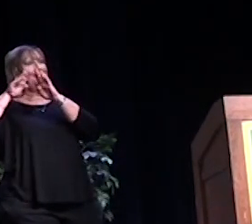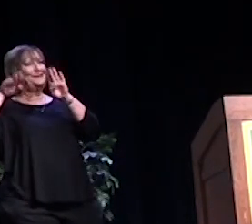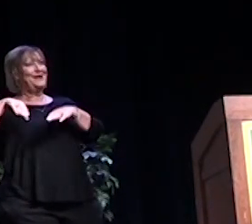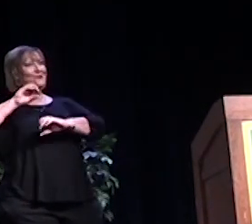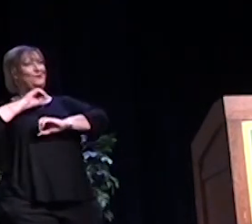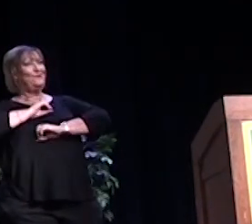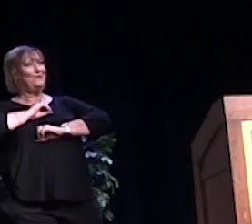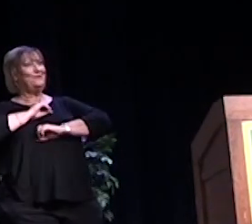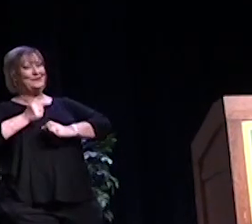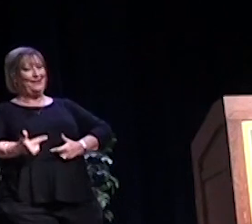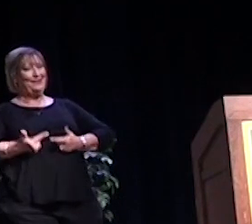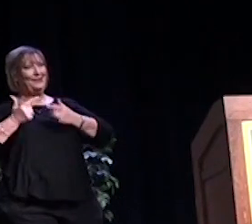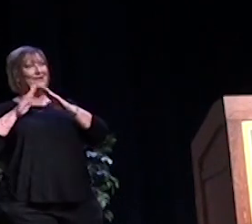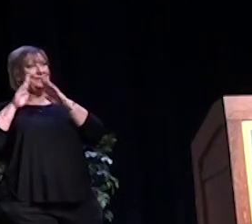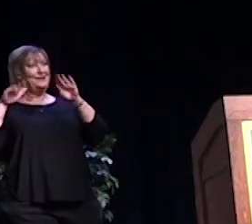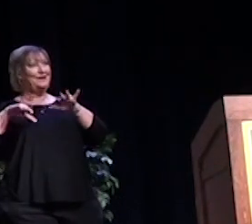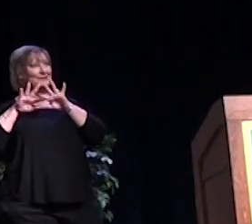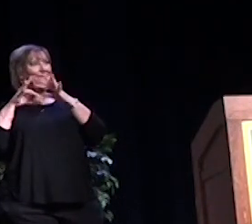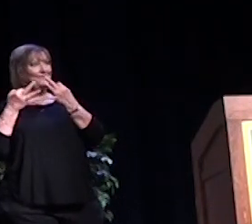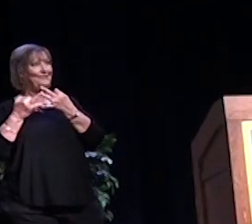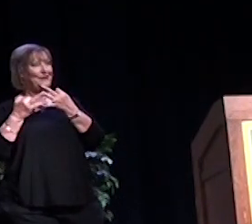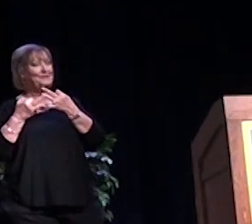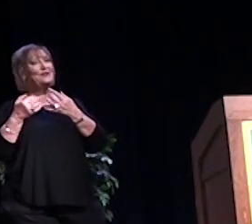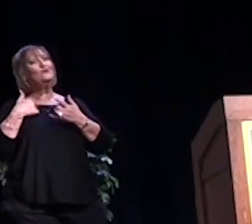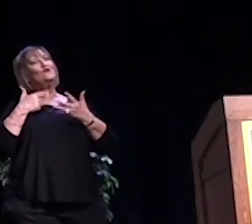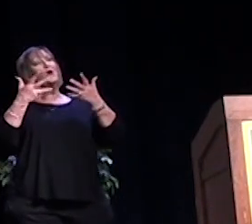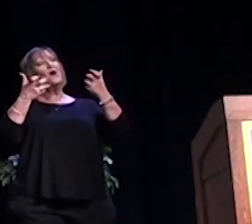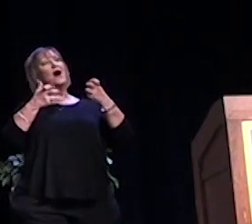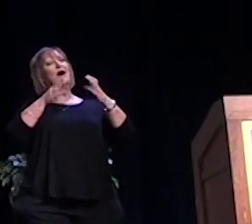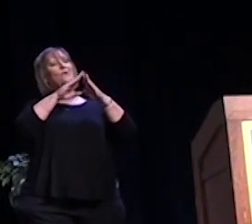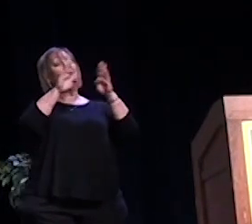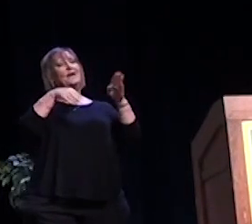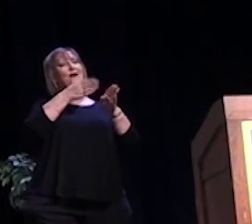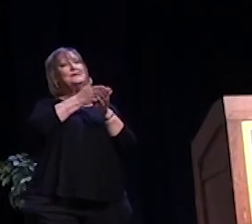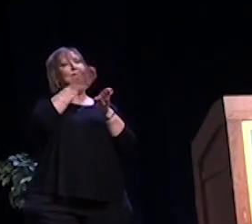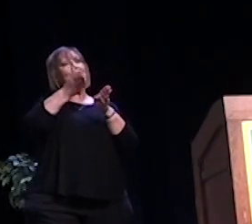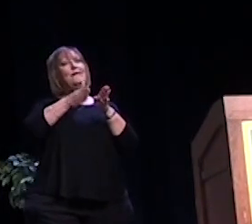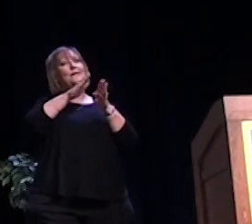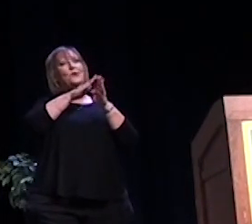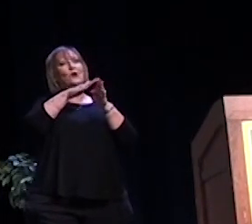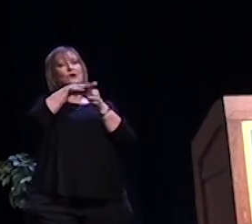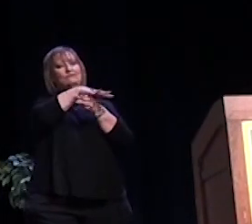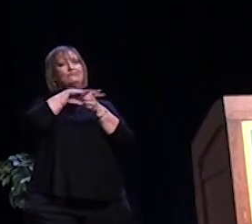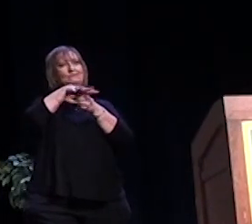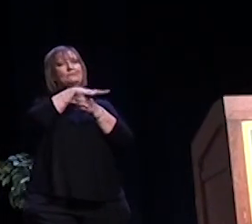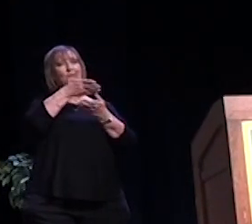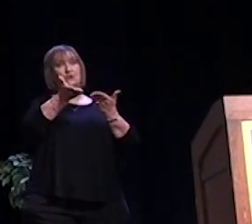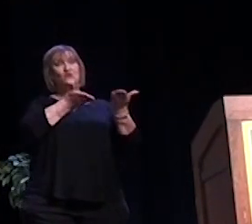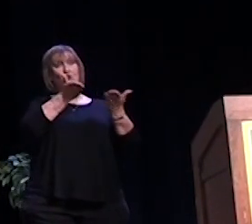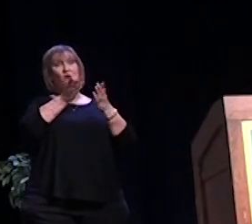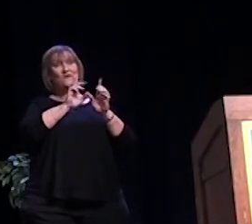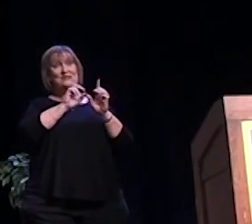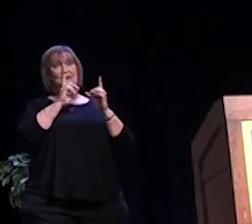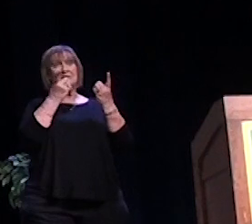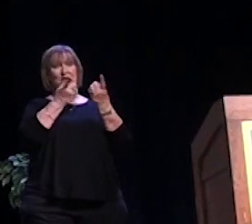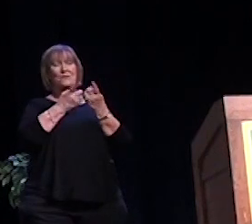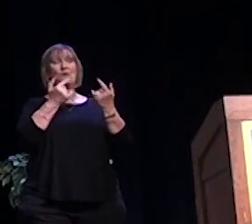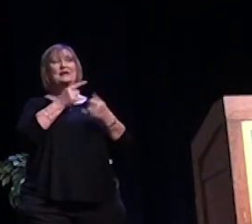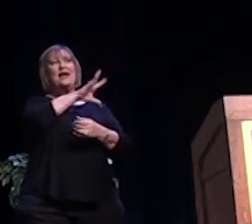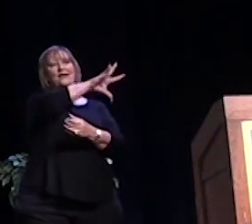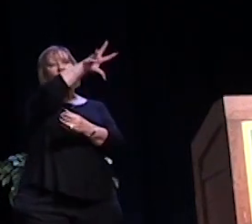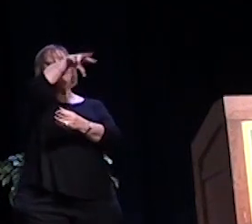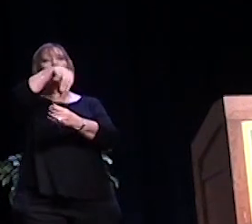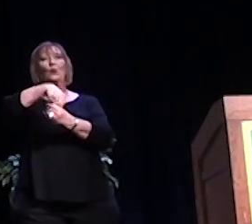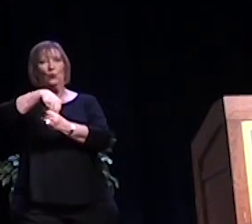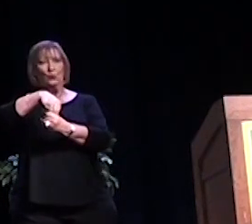to see in the Independent Housing Services Department is that they are now bringing that homeowner into the process in